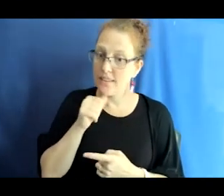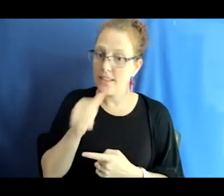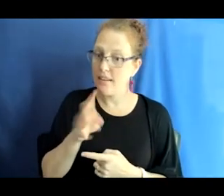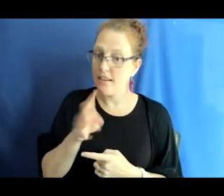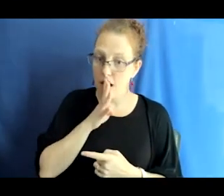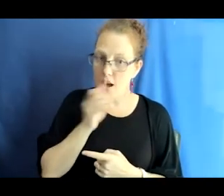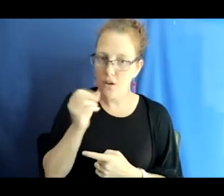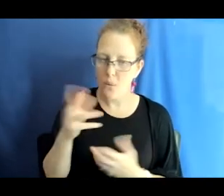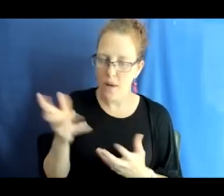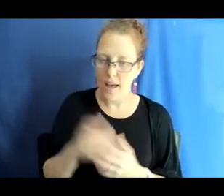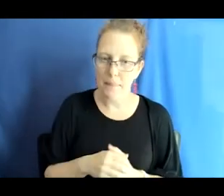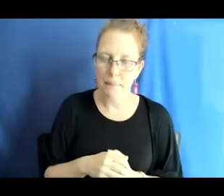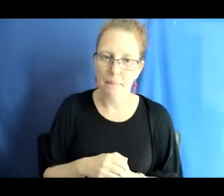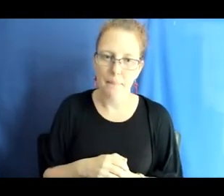that?